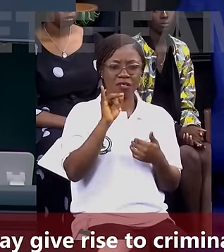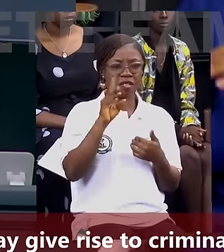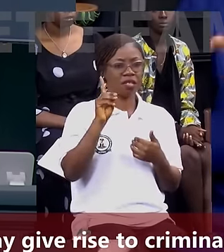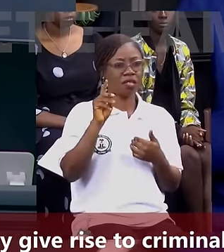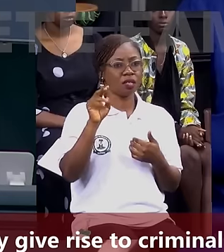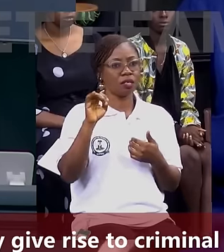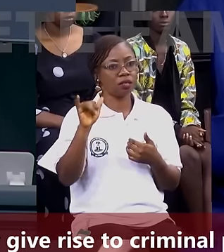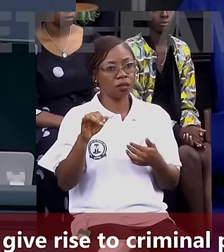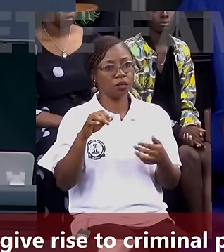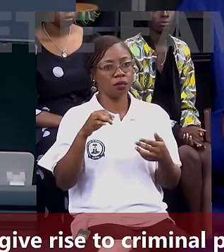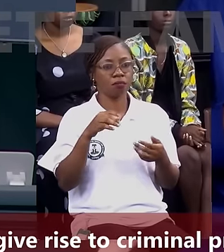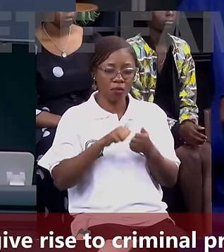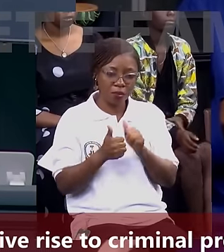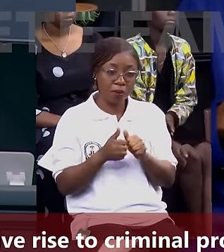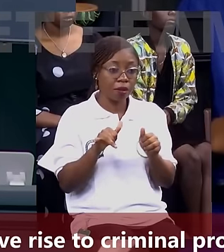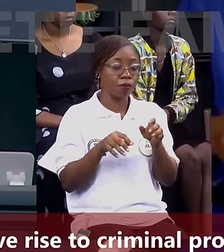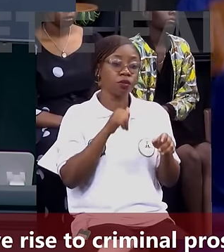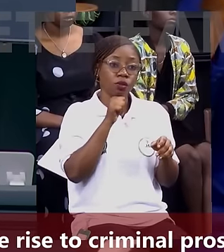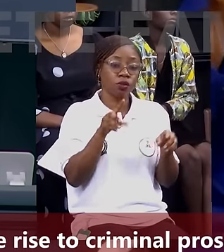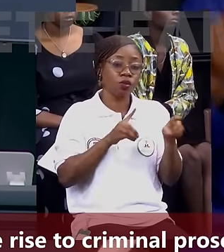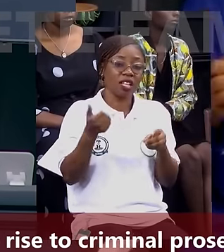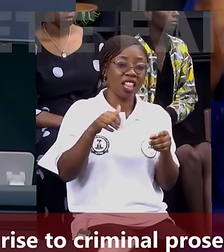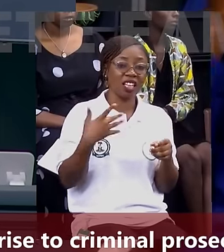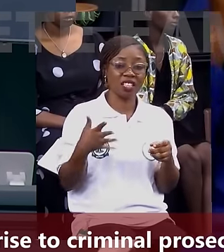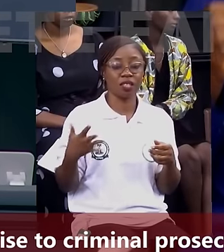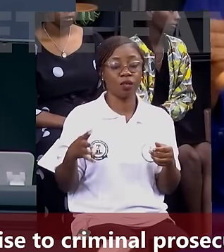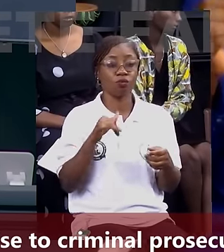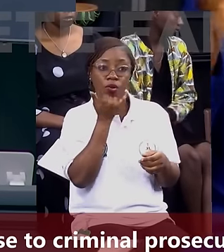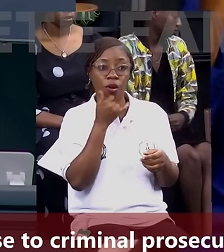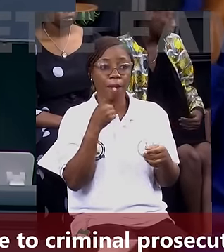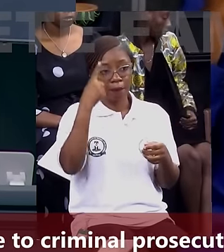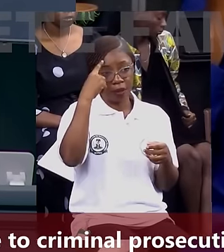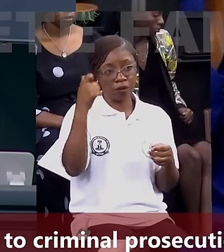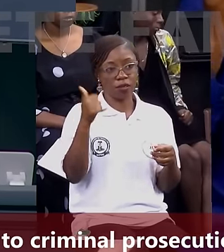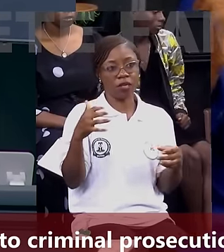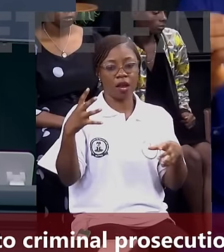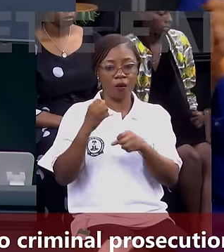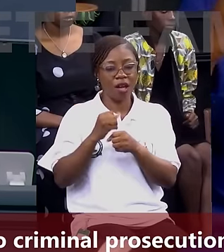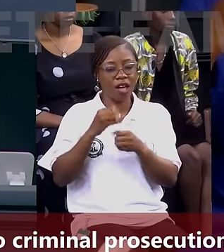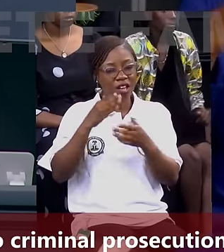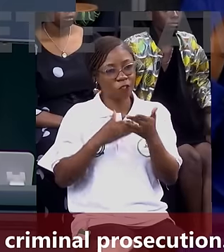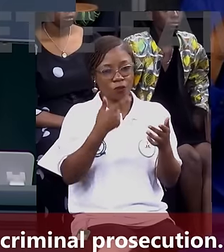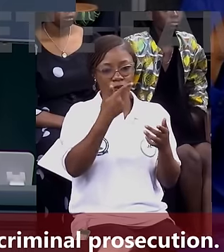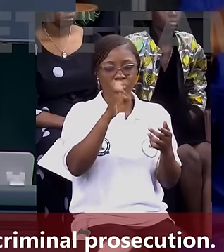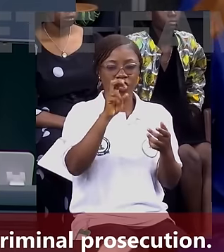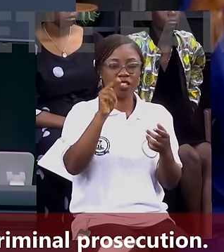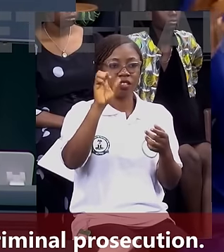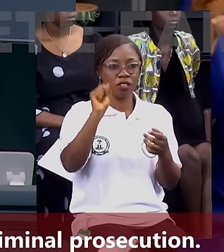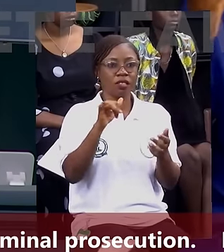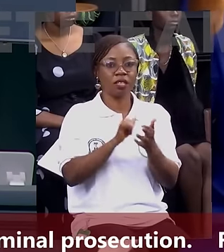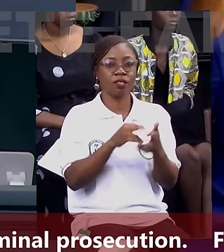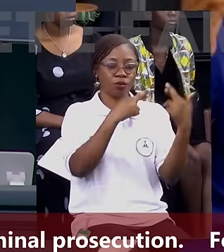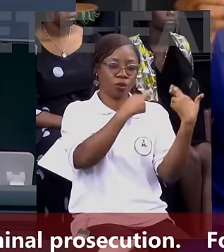They have not done anything wrong because they acquired some genes that is responsible